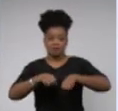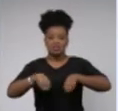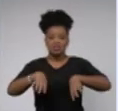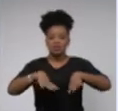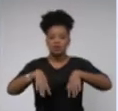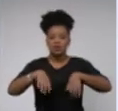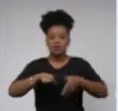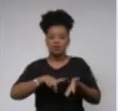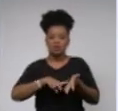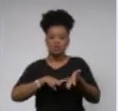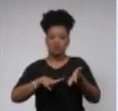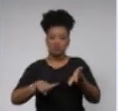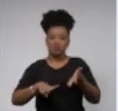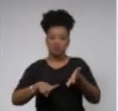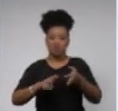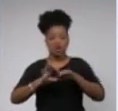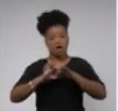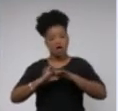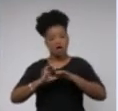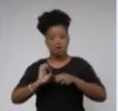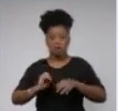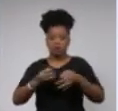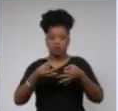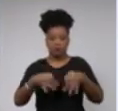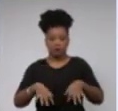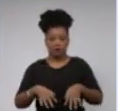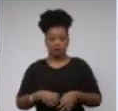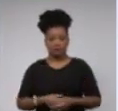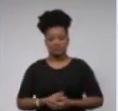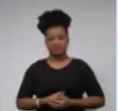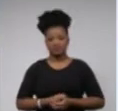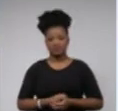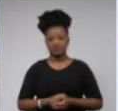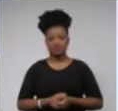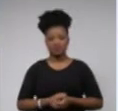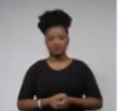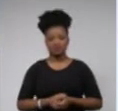disease, hence it does not affect the residence province incidence rate.